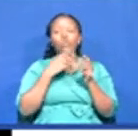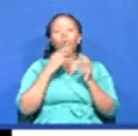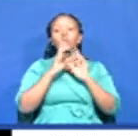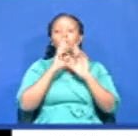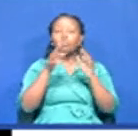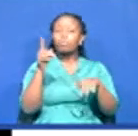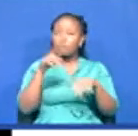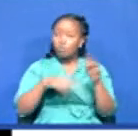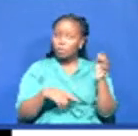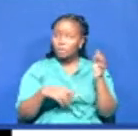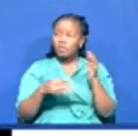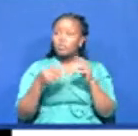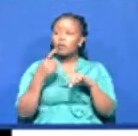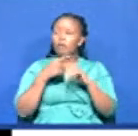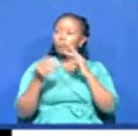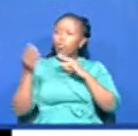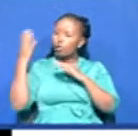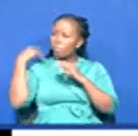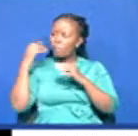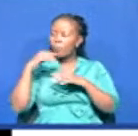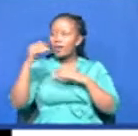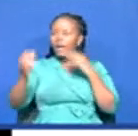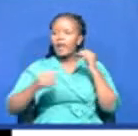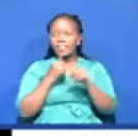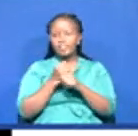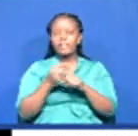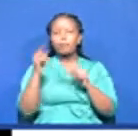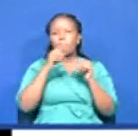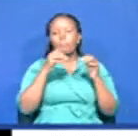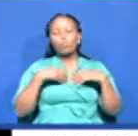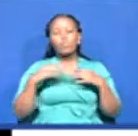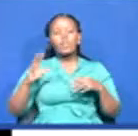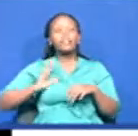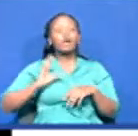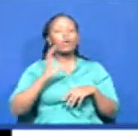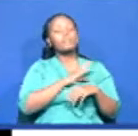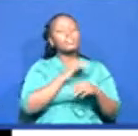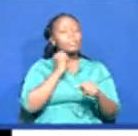year, we had a multi-agency team that has been working